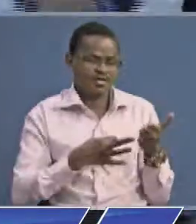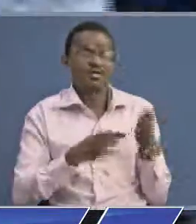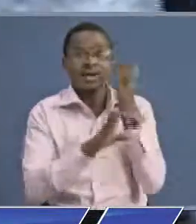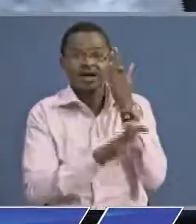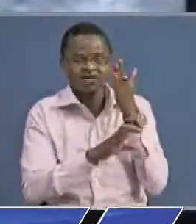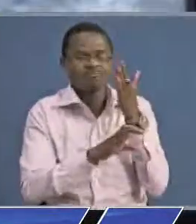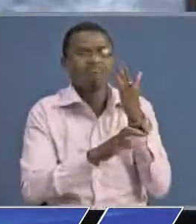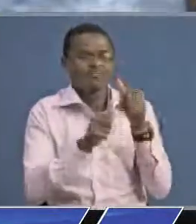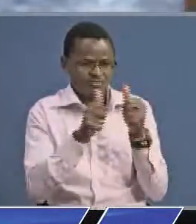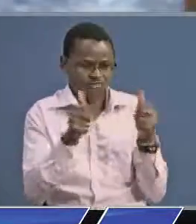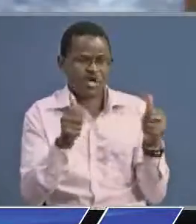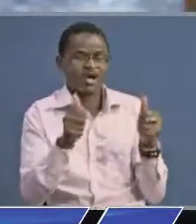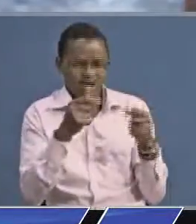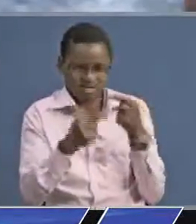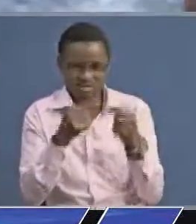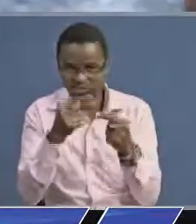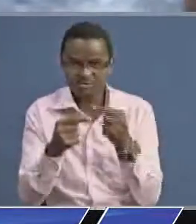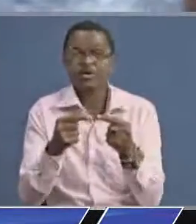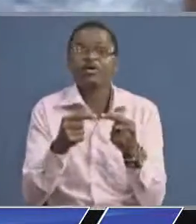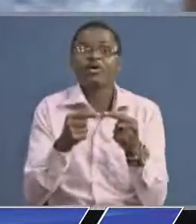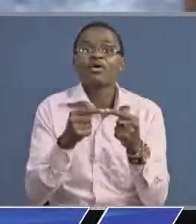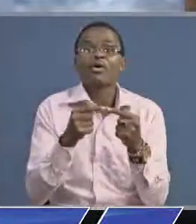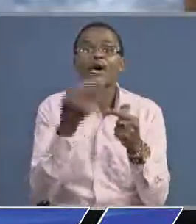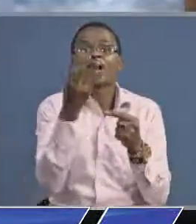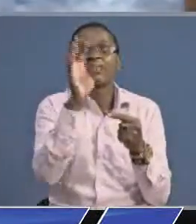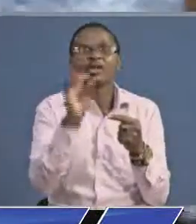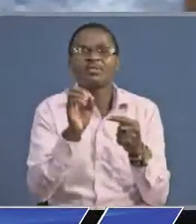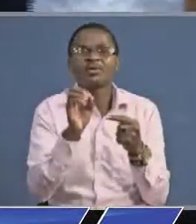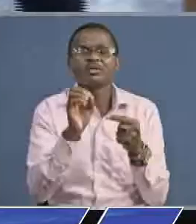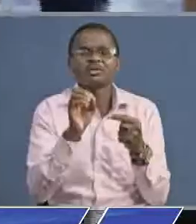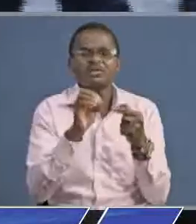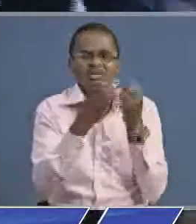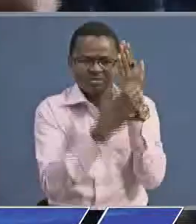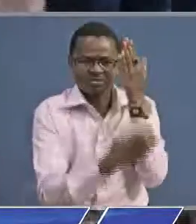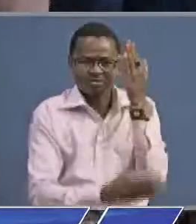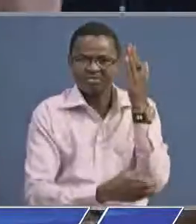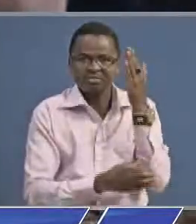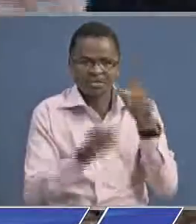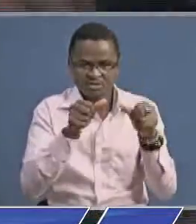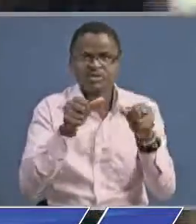country is well run, while 40% believe that the country is being manned poorly.